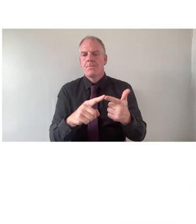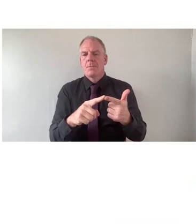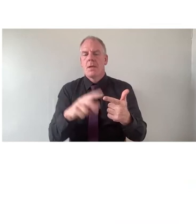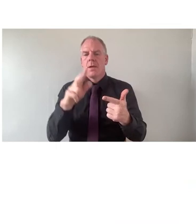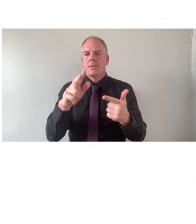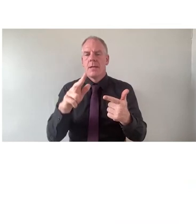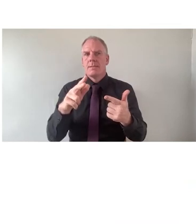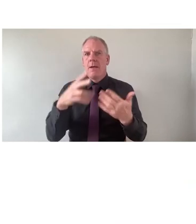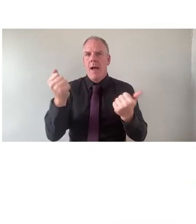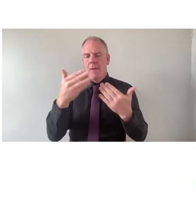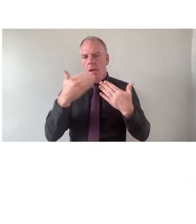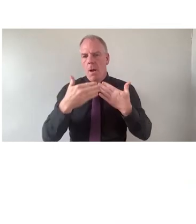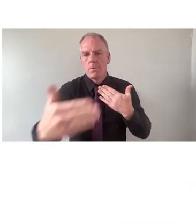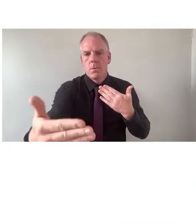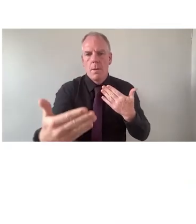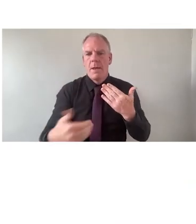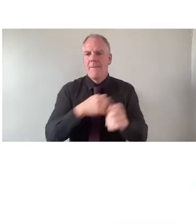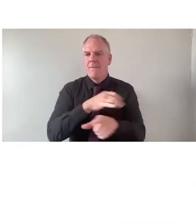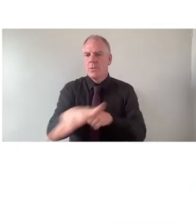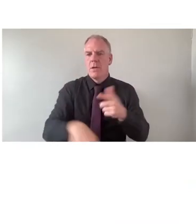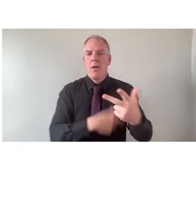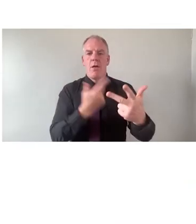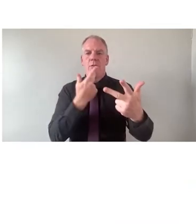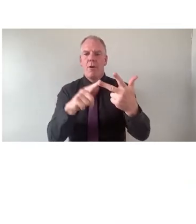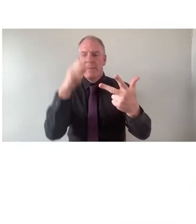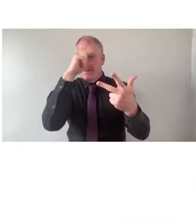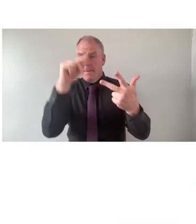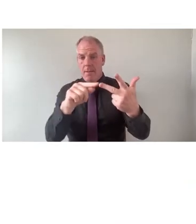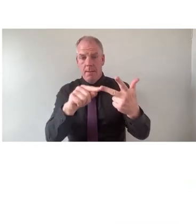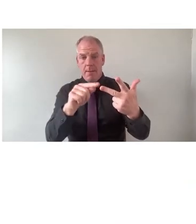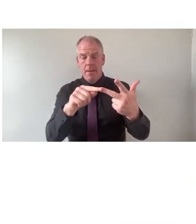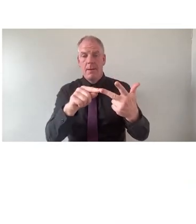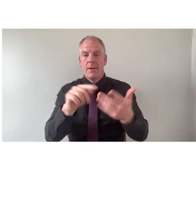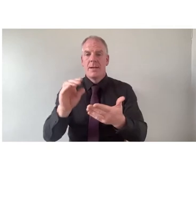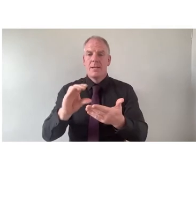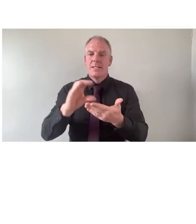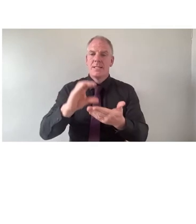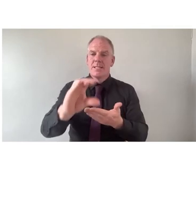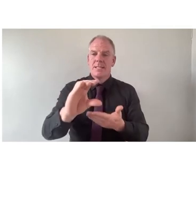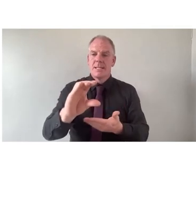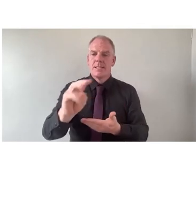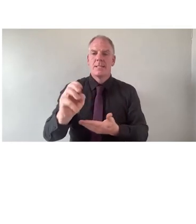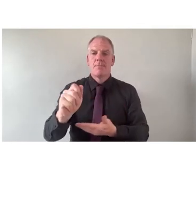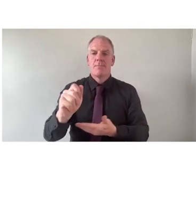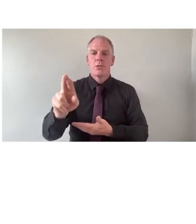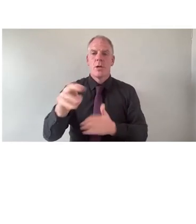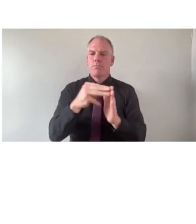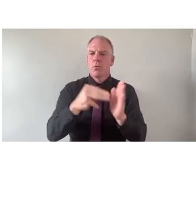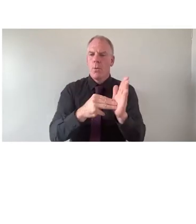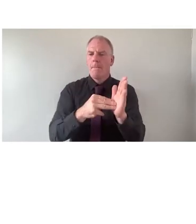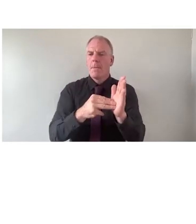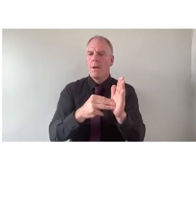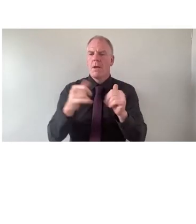preceding any kind of longer term drift. And then thirdly, just one example is developing sponsored programs to